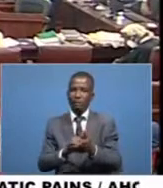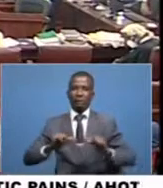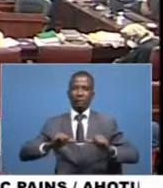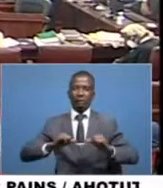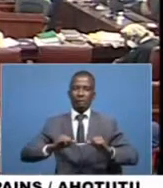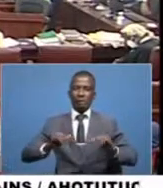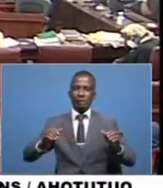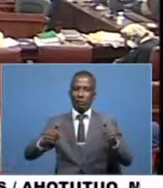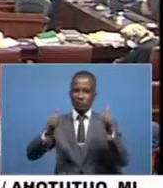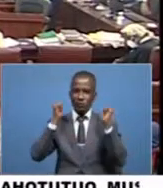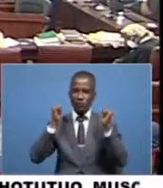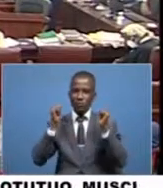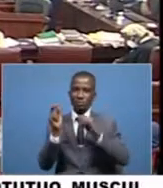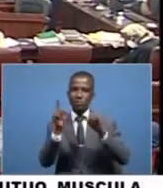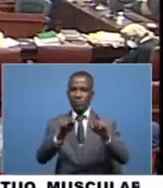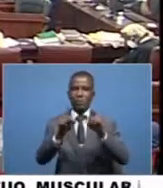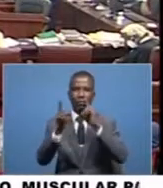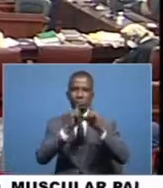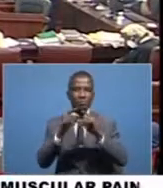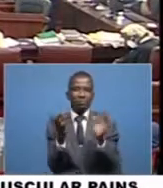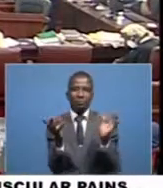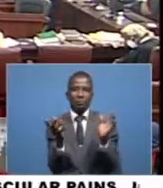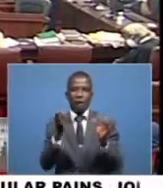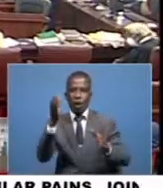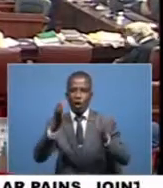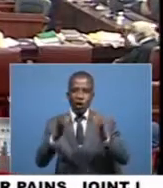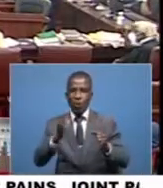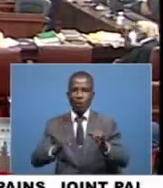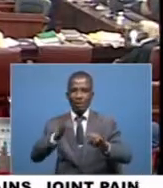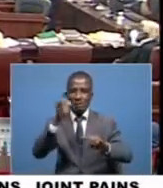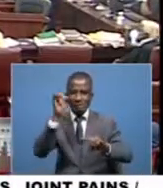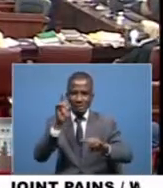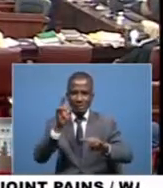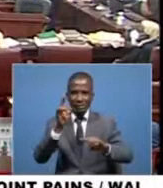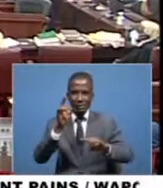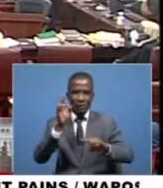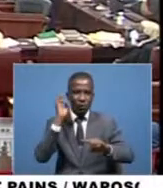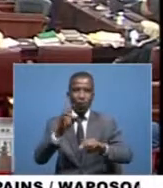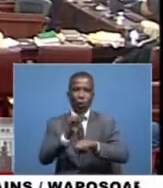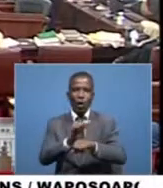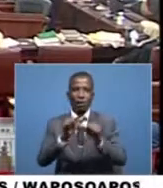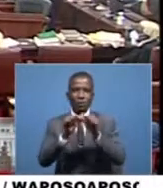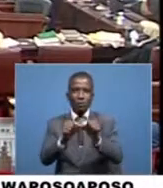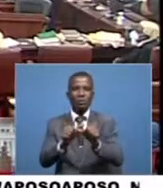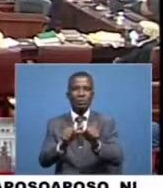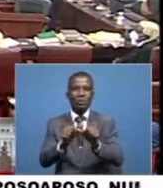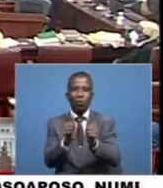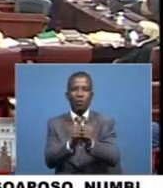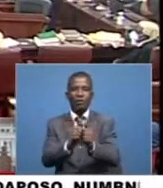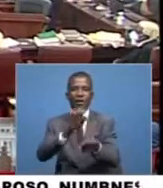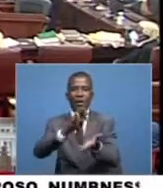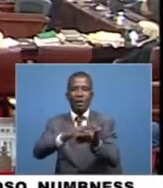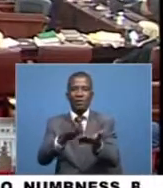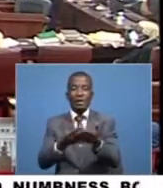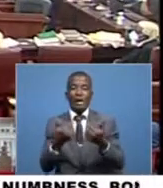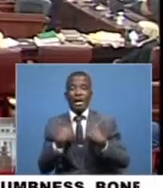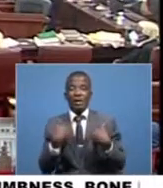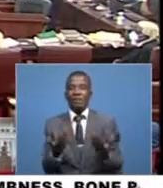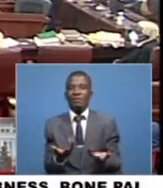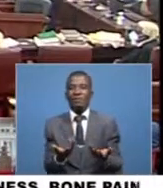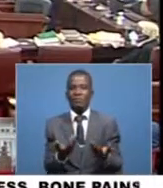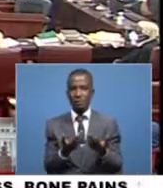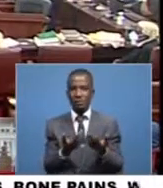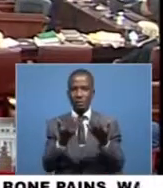knowing perfectly well that the court will be left with no option but to proceed with the available evidence before it. Counsel for the petitioner